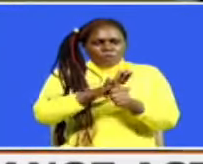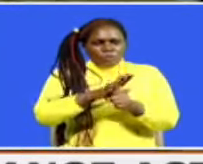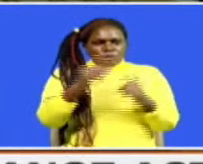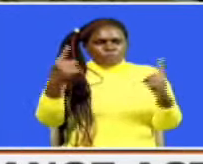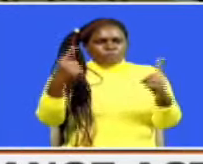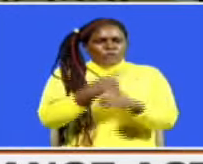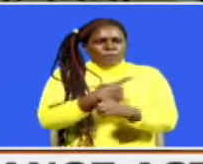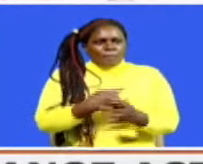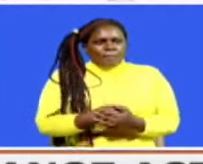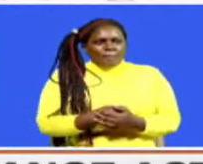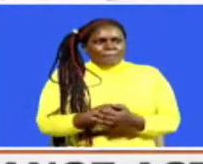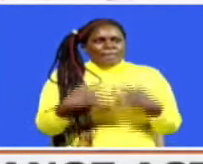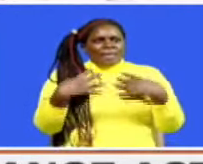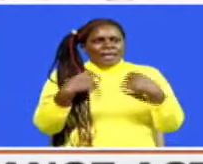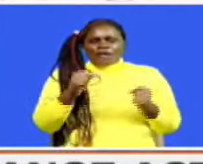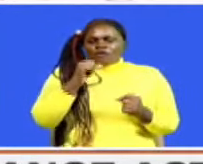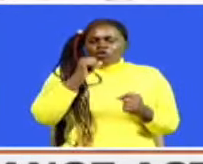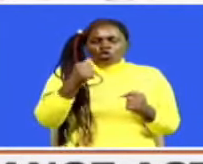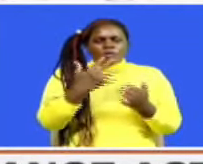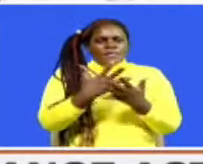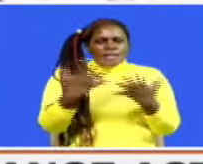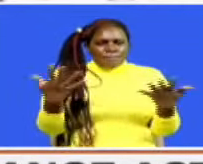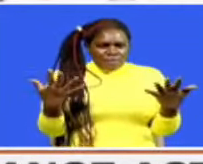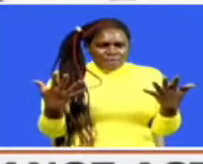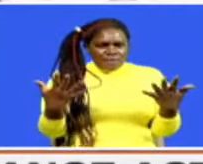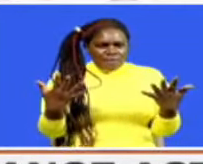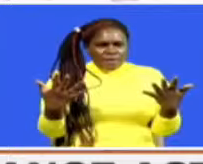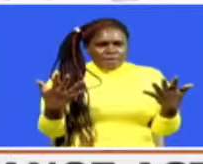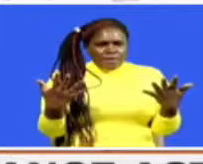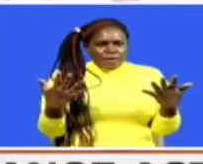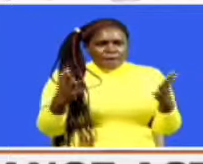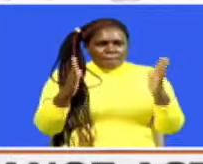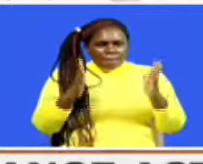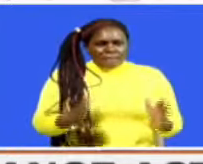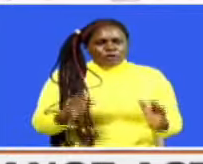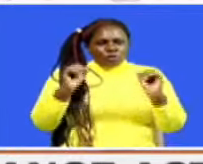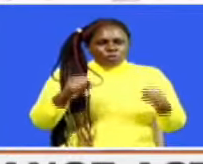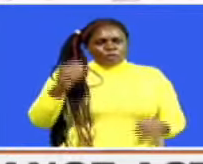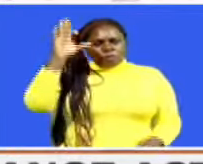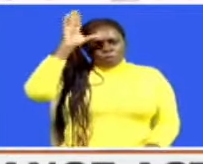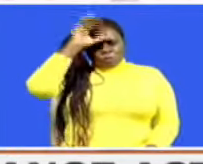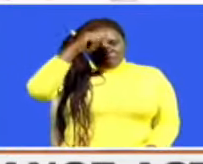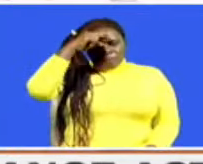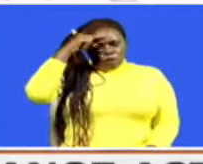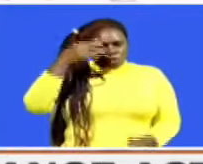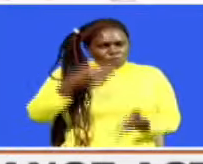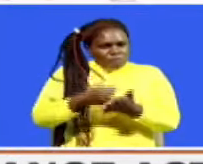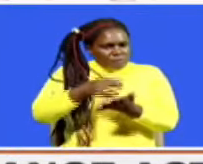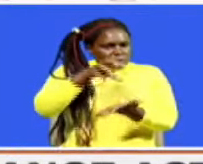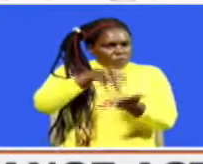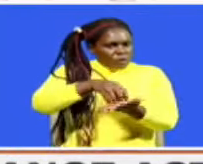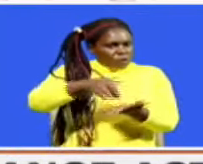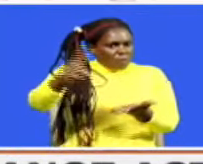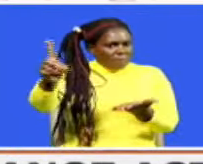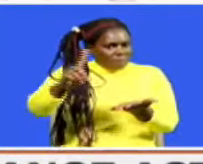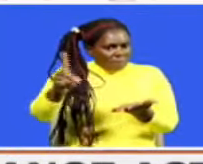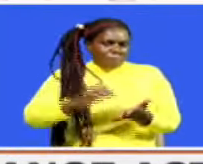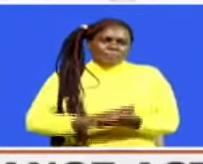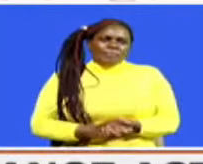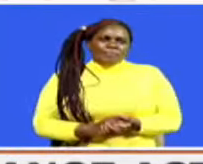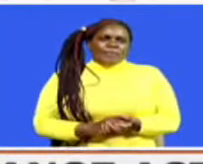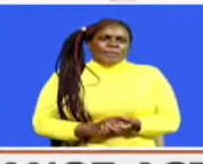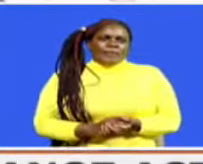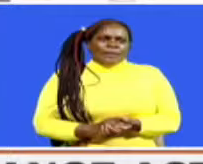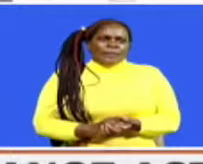contrary. Health is not something that anybody should miss because of their financial status.